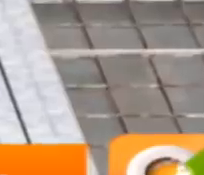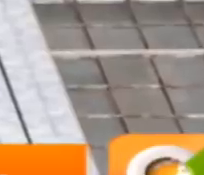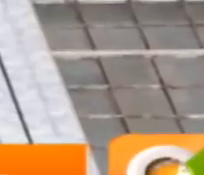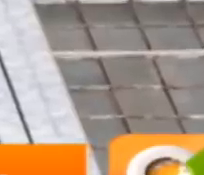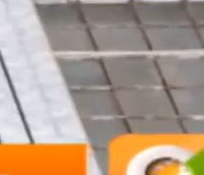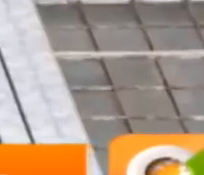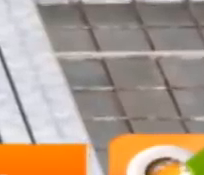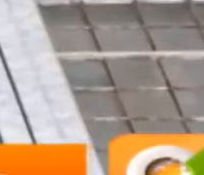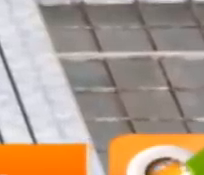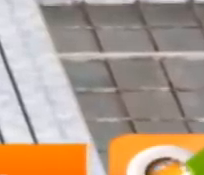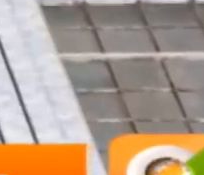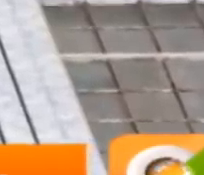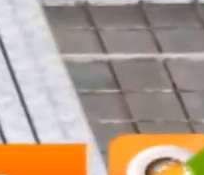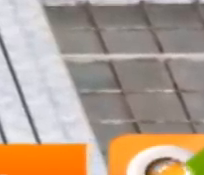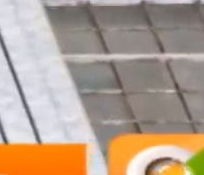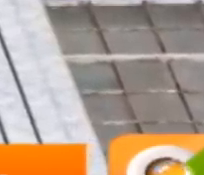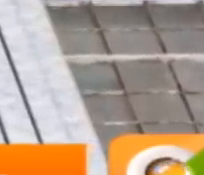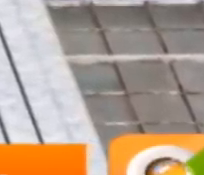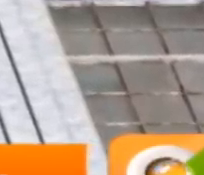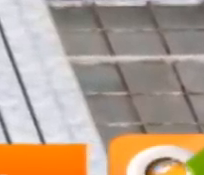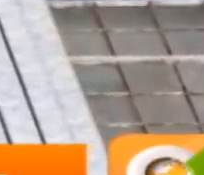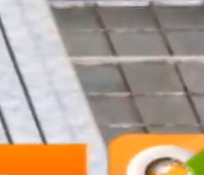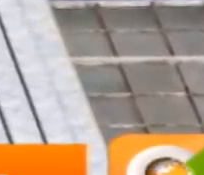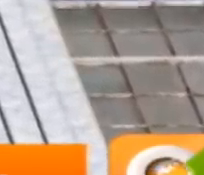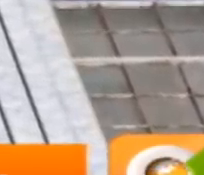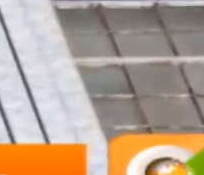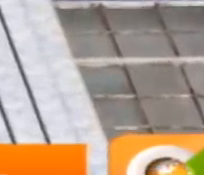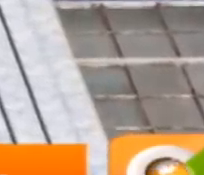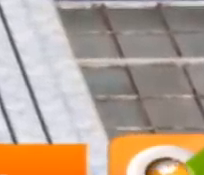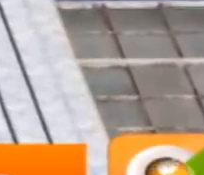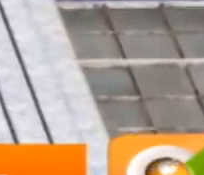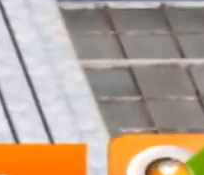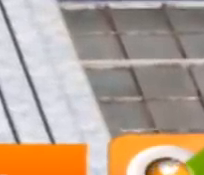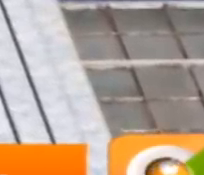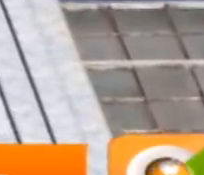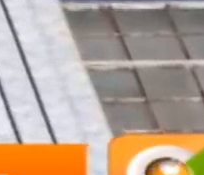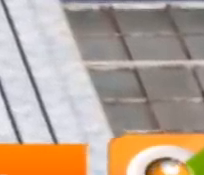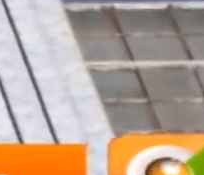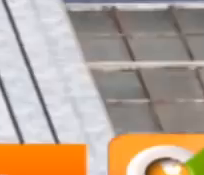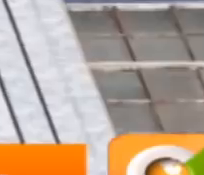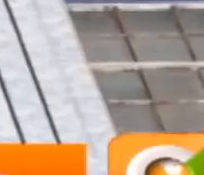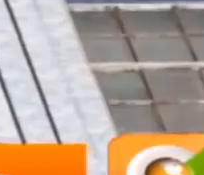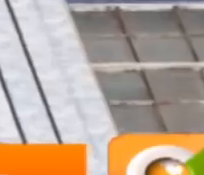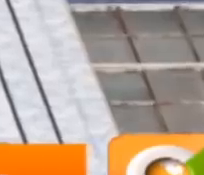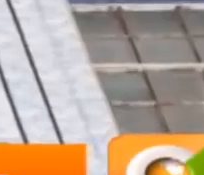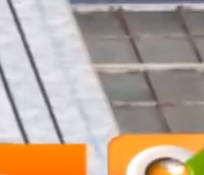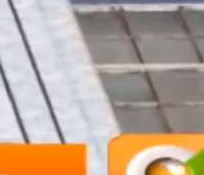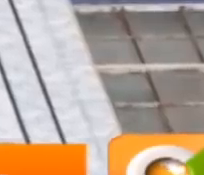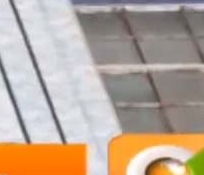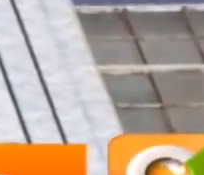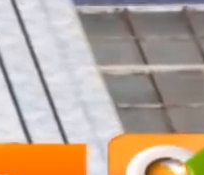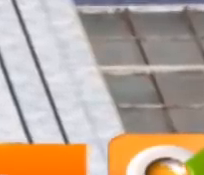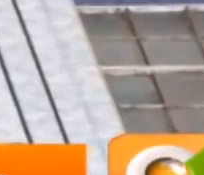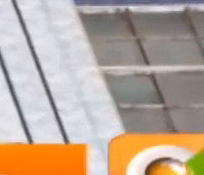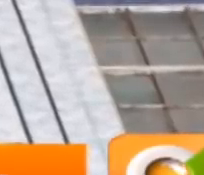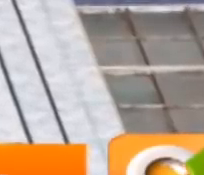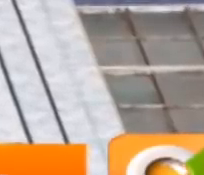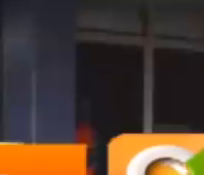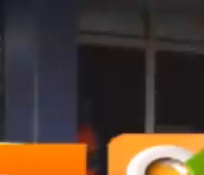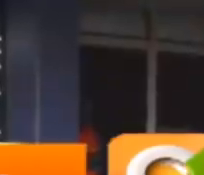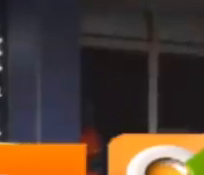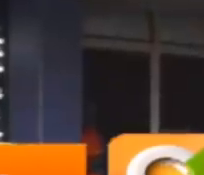of the socioeconomic distortion that exists in the society we have built, which is a very unequal society. Because I